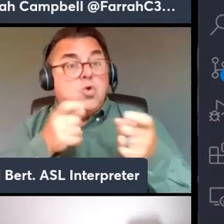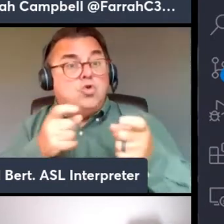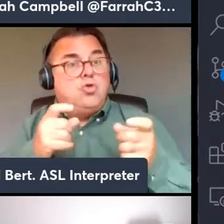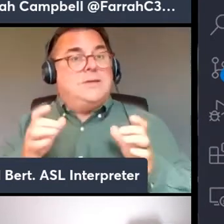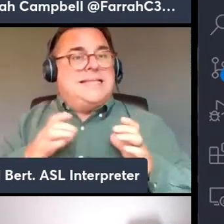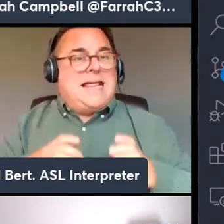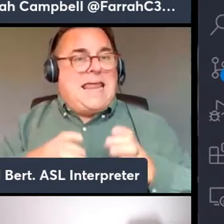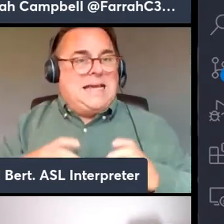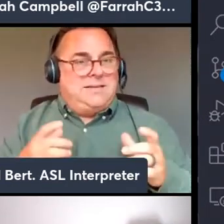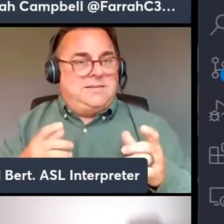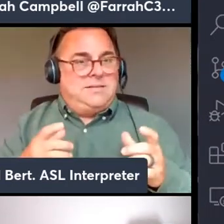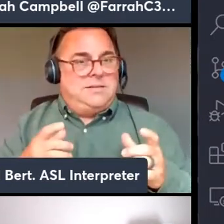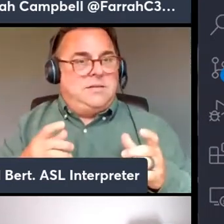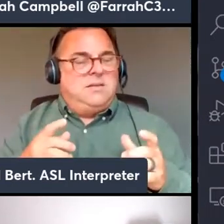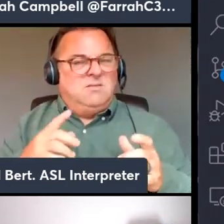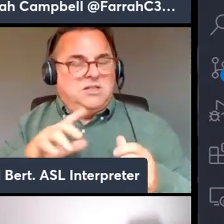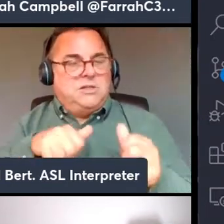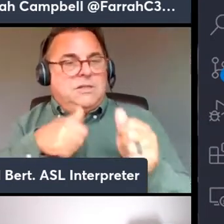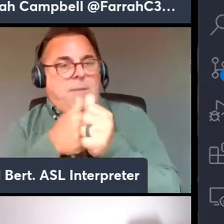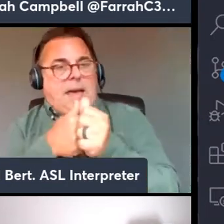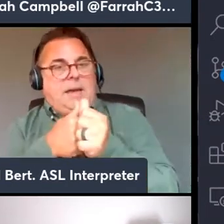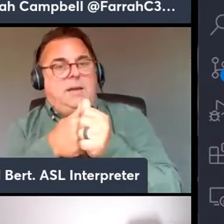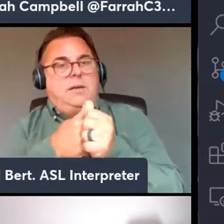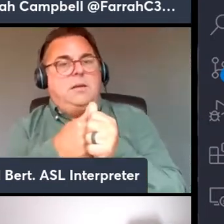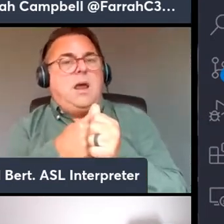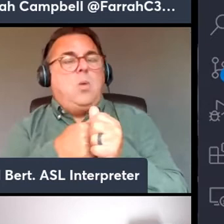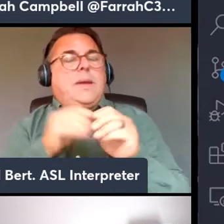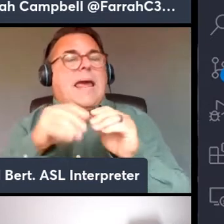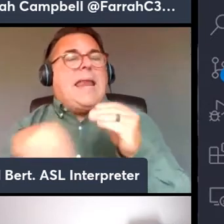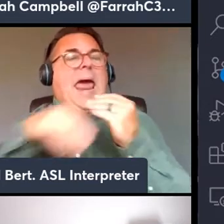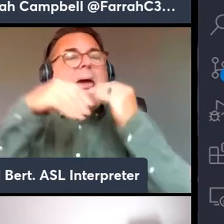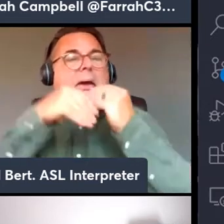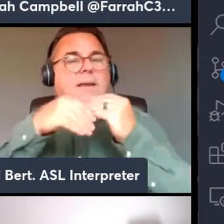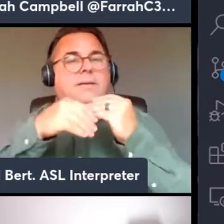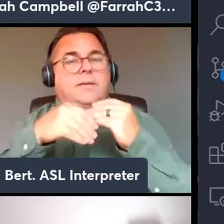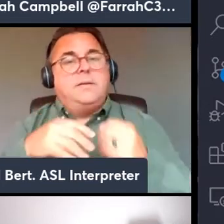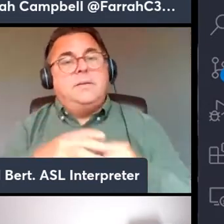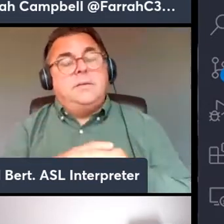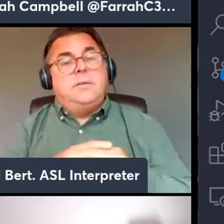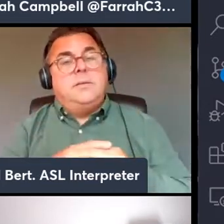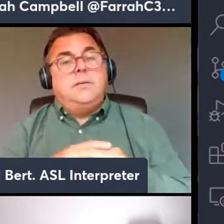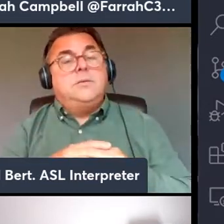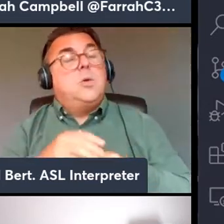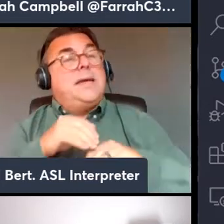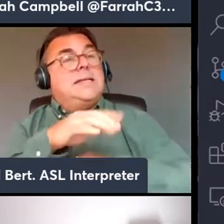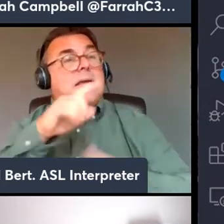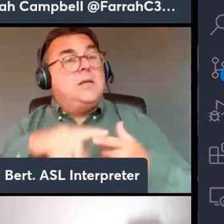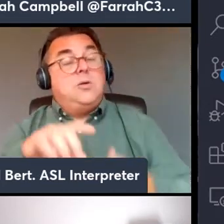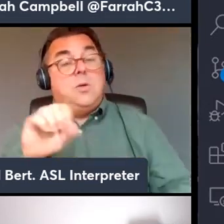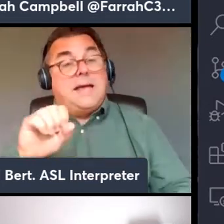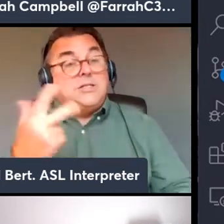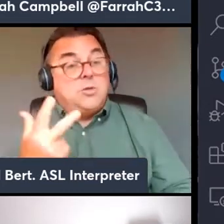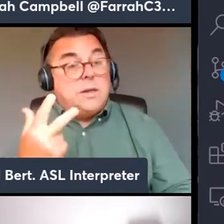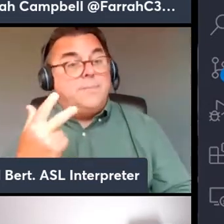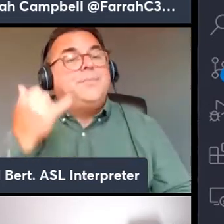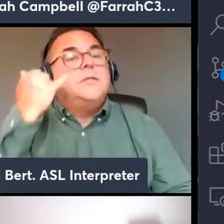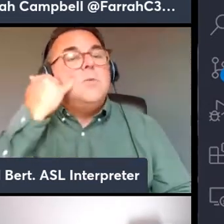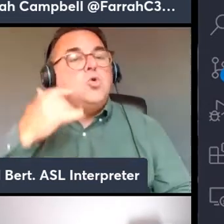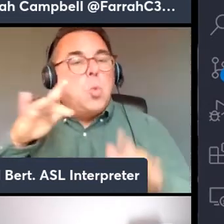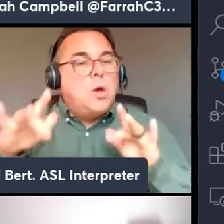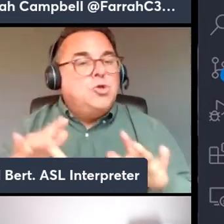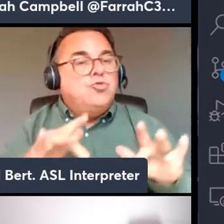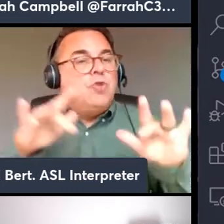client, by this backend, and we can branch out. So we can dump this out to an S3. So if we wanted to record